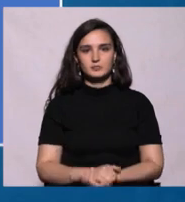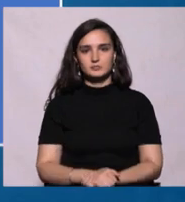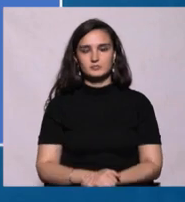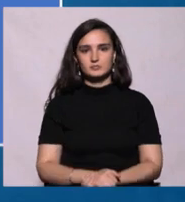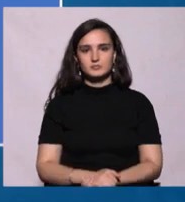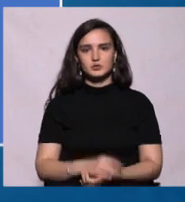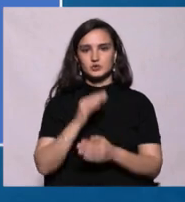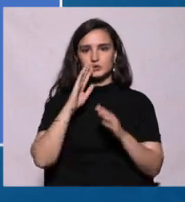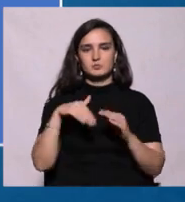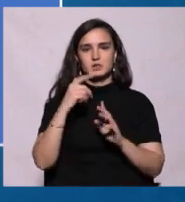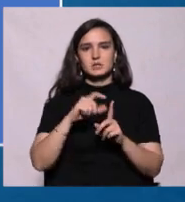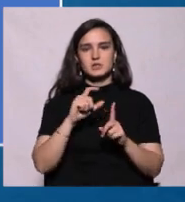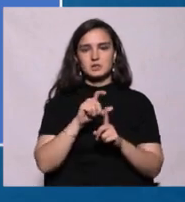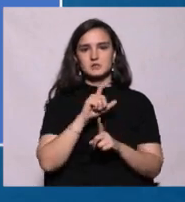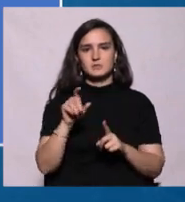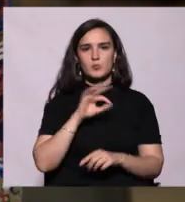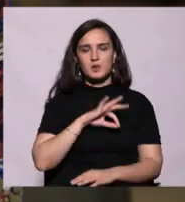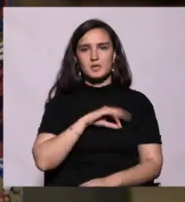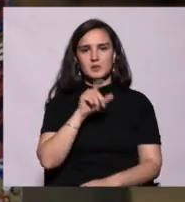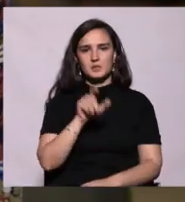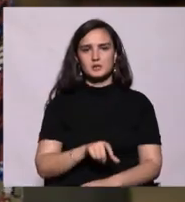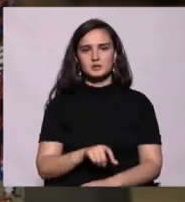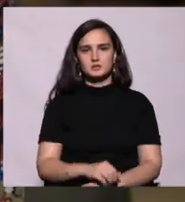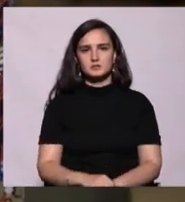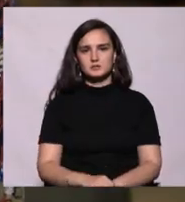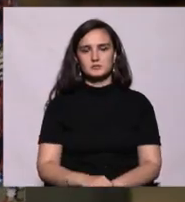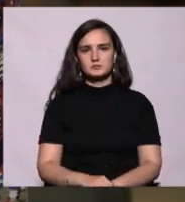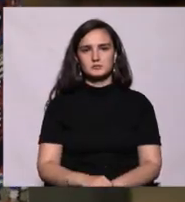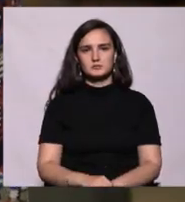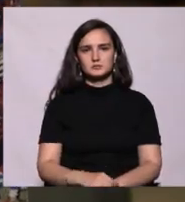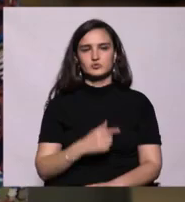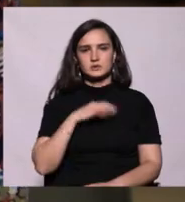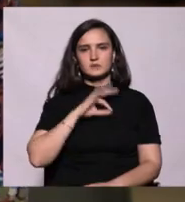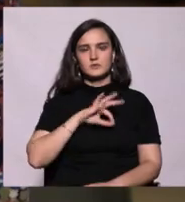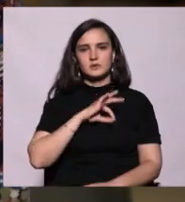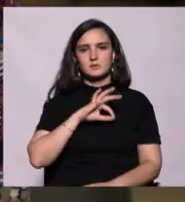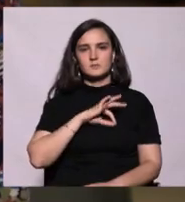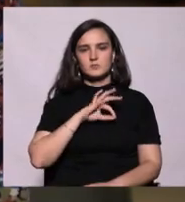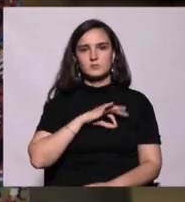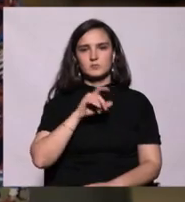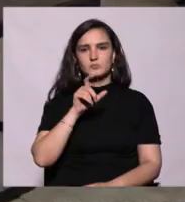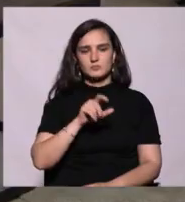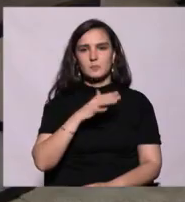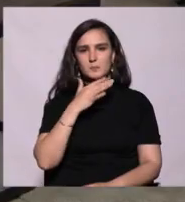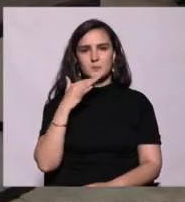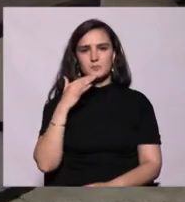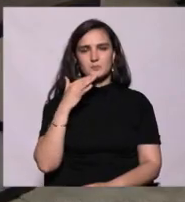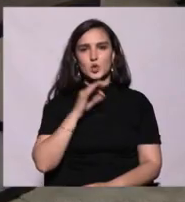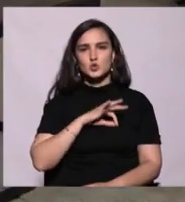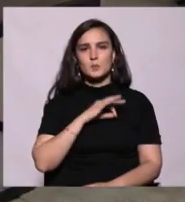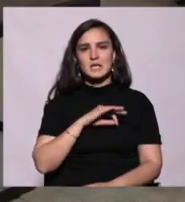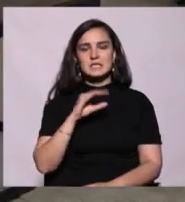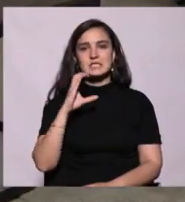our next word is customer. Mr. Carter, I remember we used this word in plural. We said